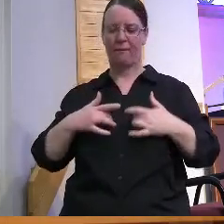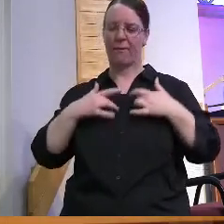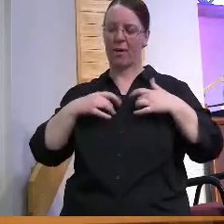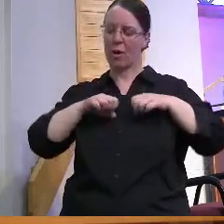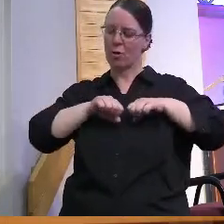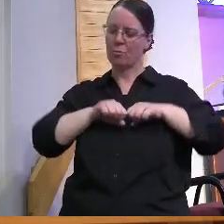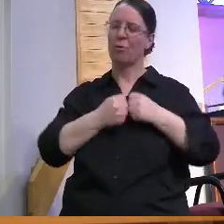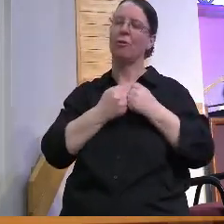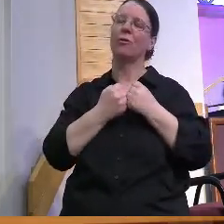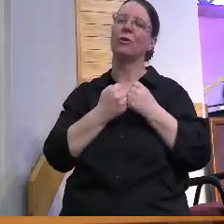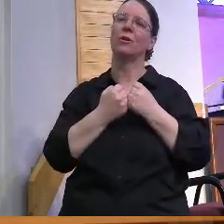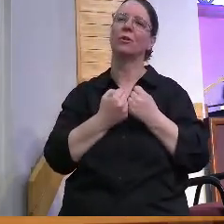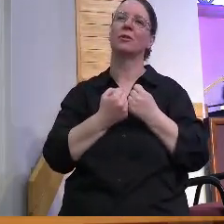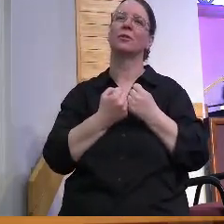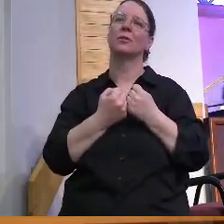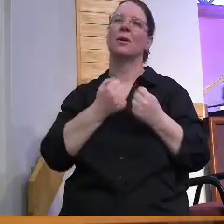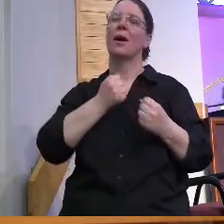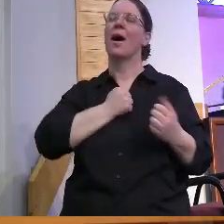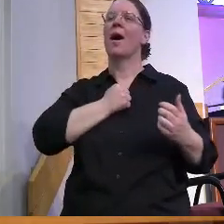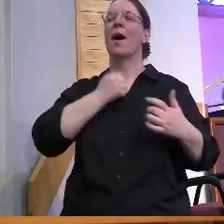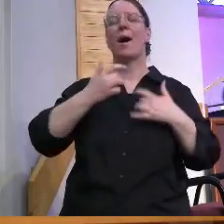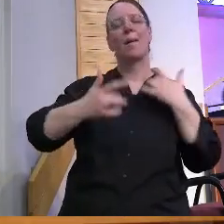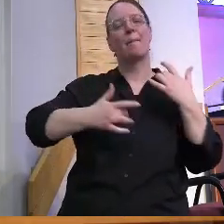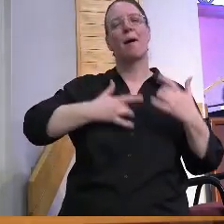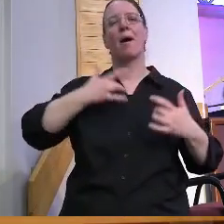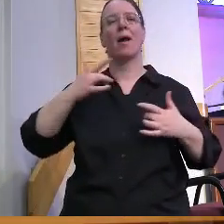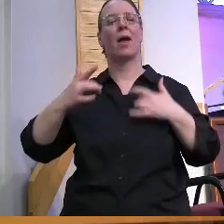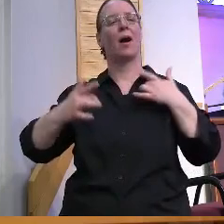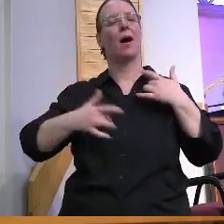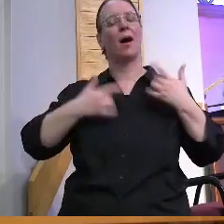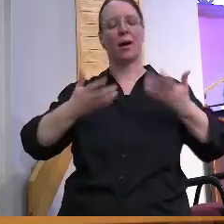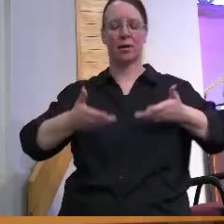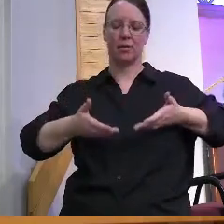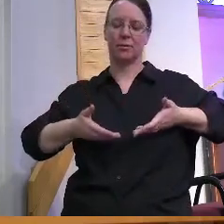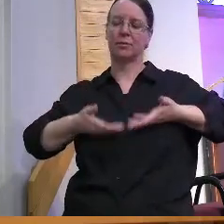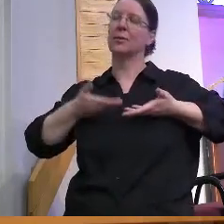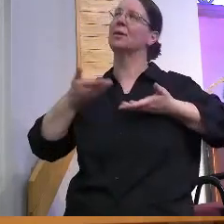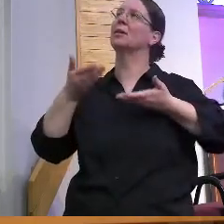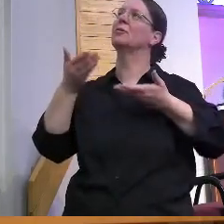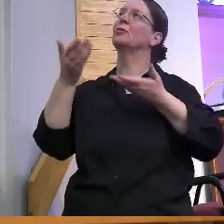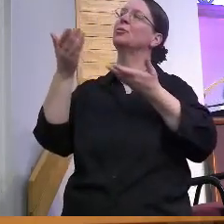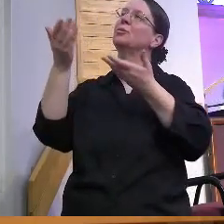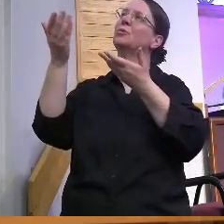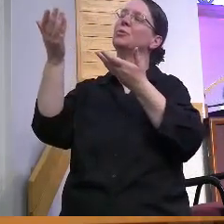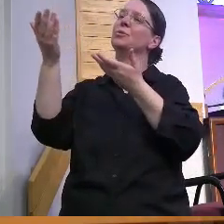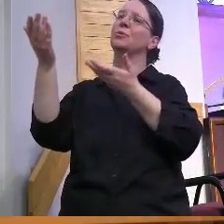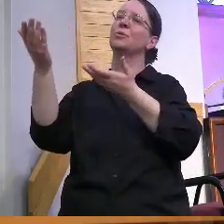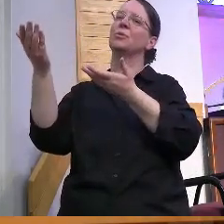great. I'm broken inside. And I give you my